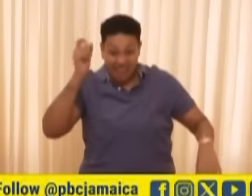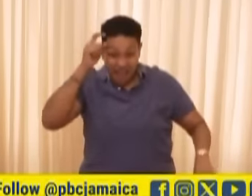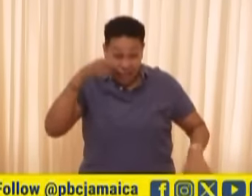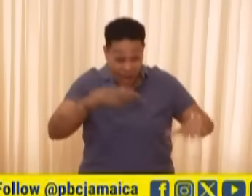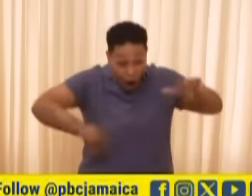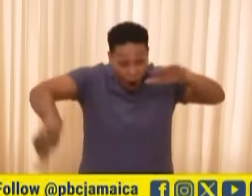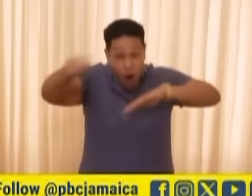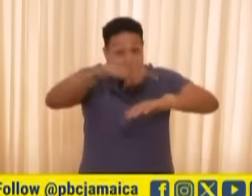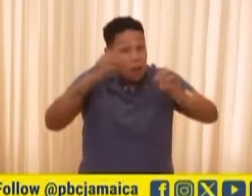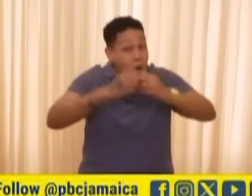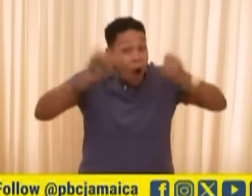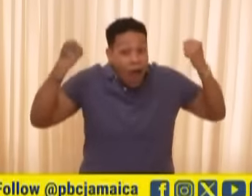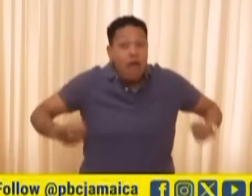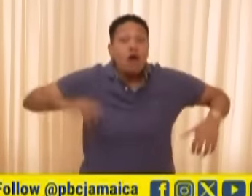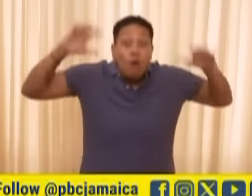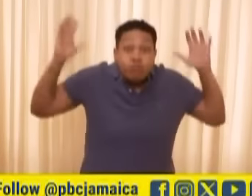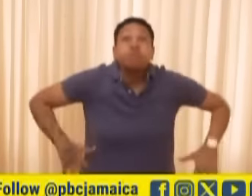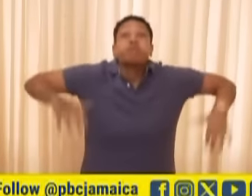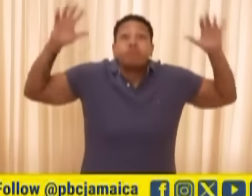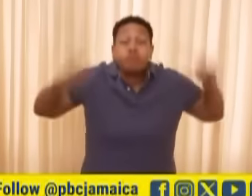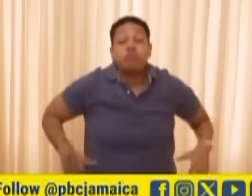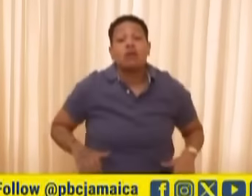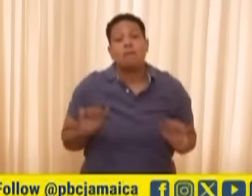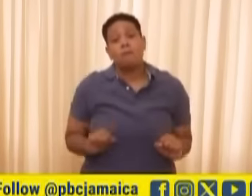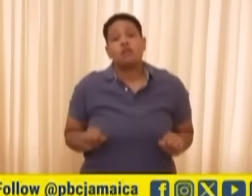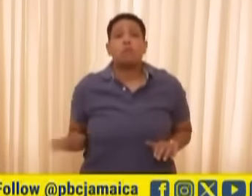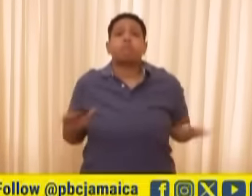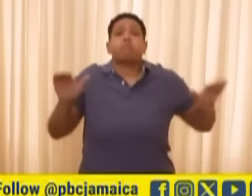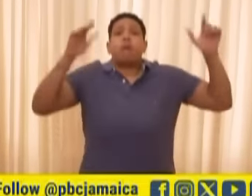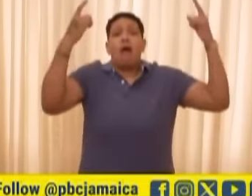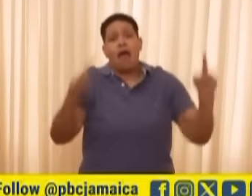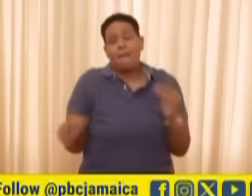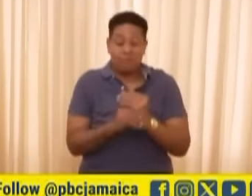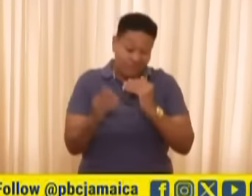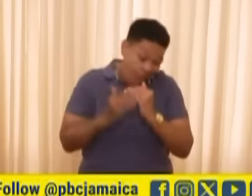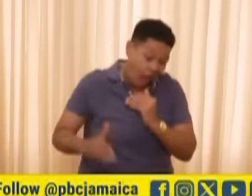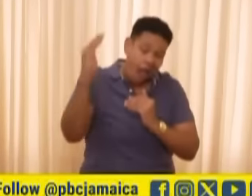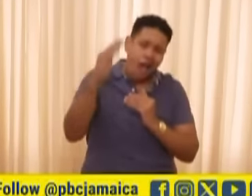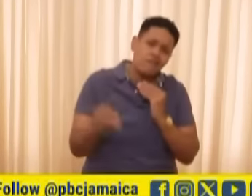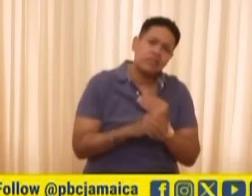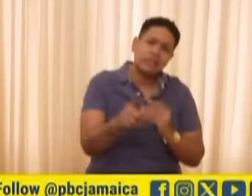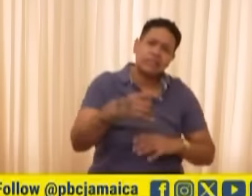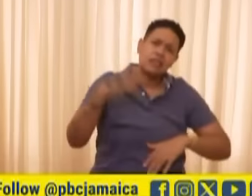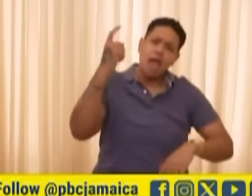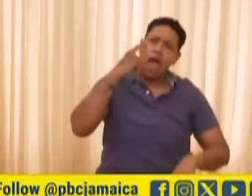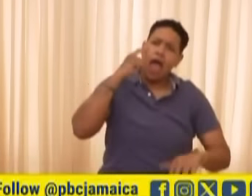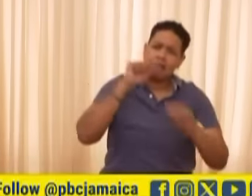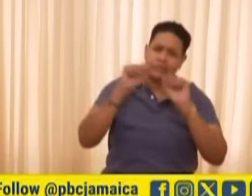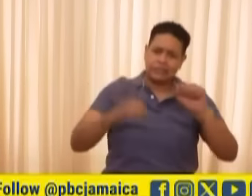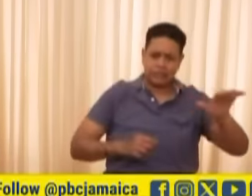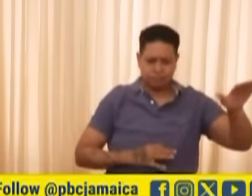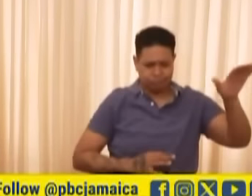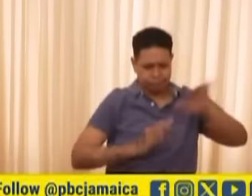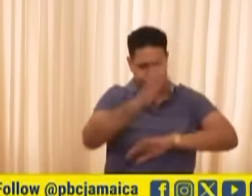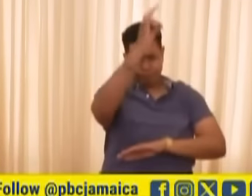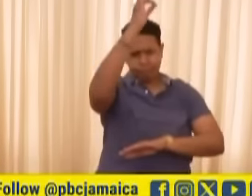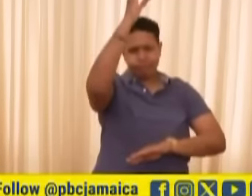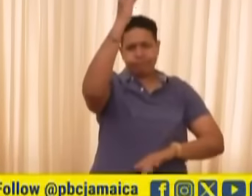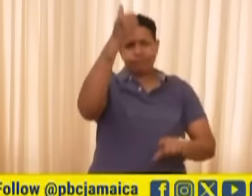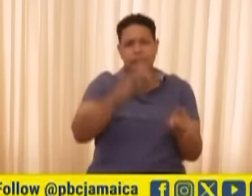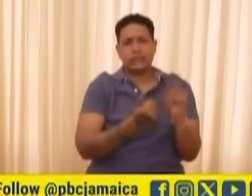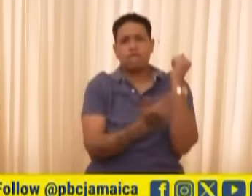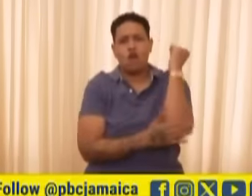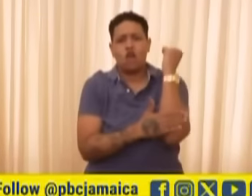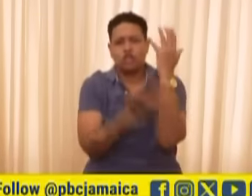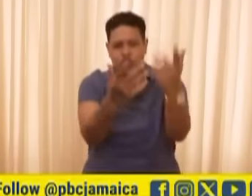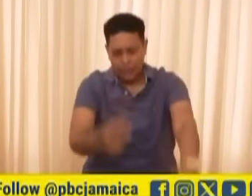rainfall. Lots more of the flooding is likely to take place even after the eye of the system has moved off the